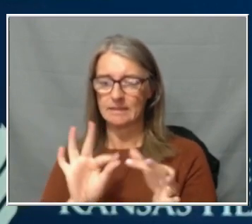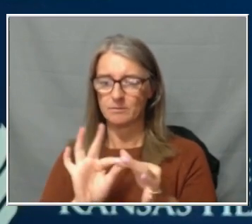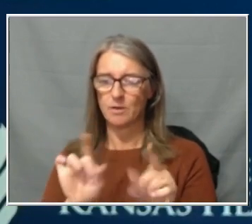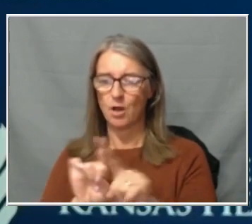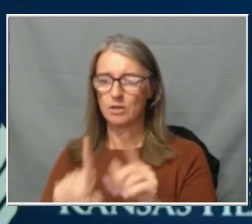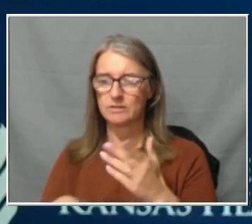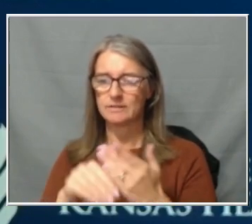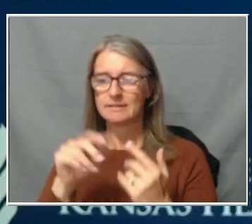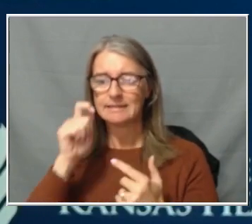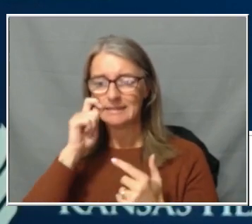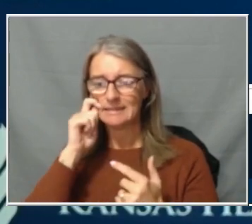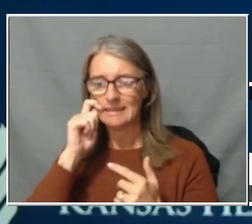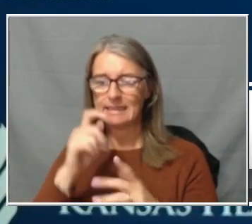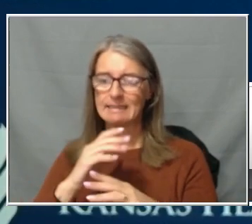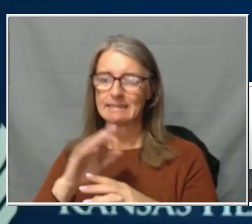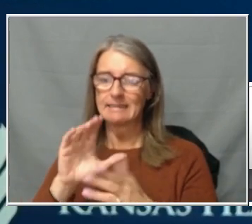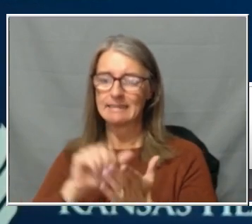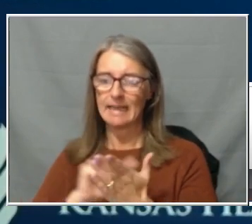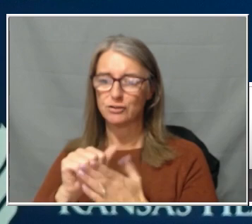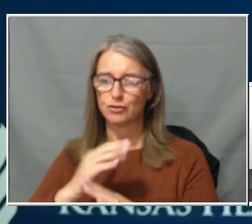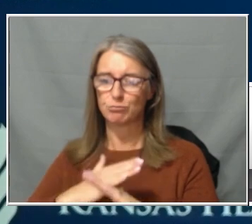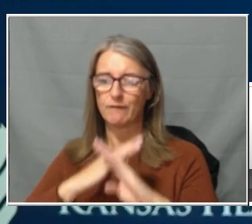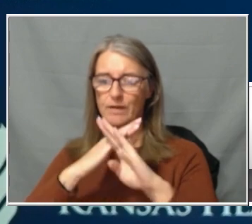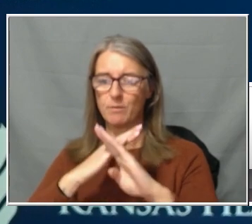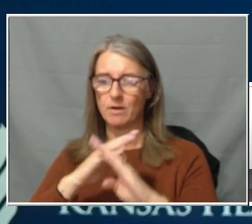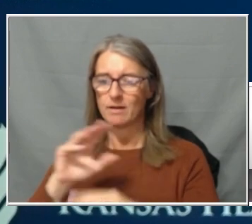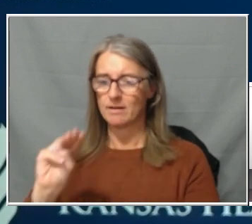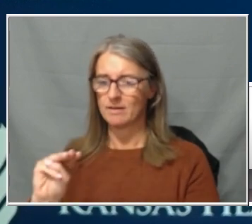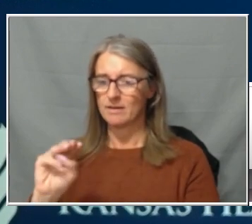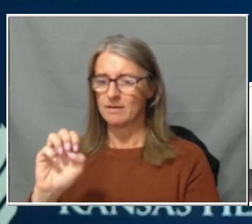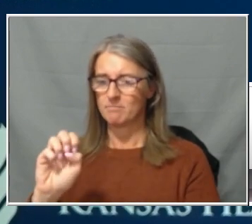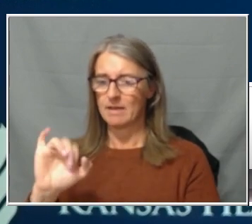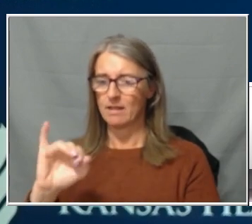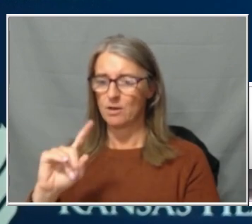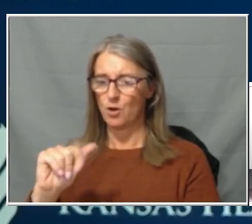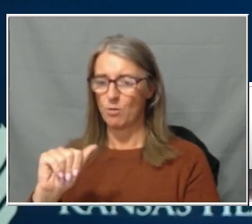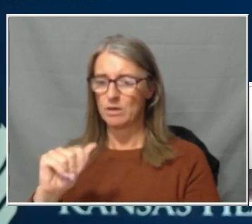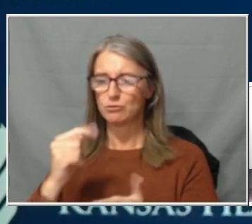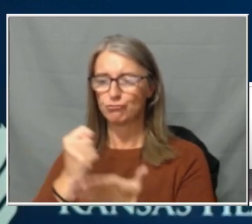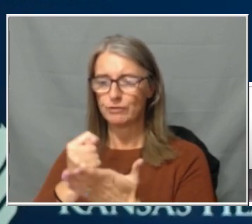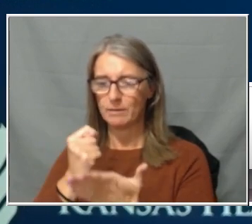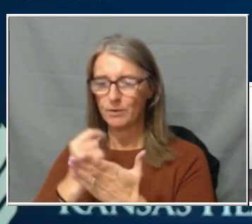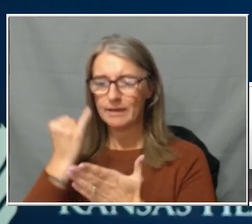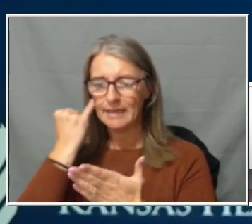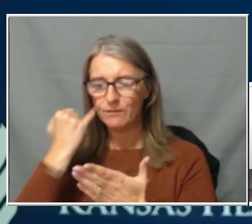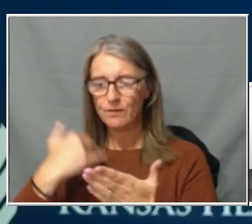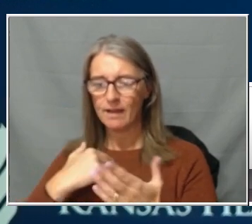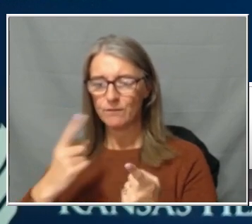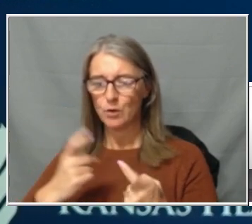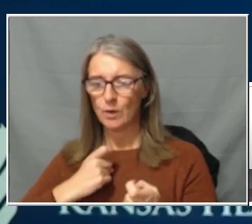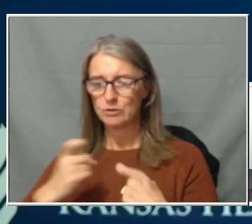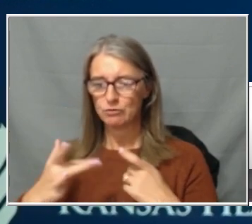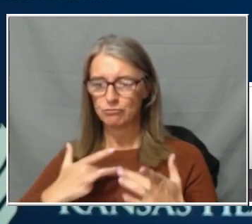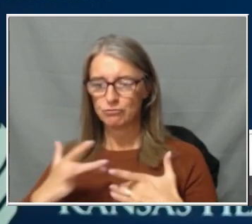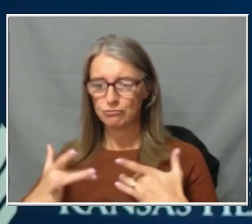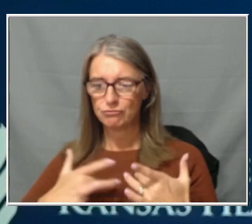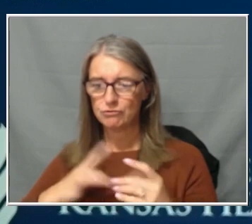skin cancer is preventable and melanoma is treatable. And if you have any questions or concerns